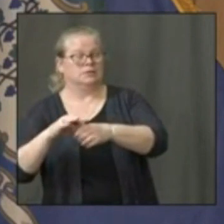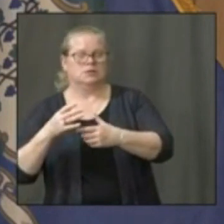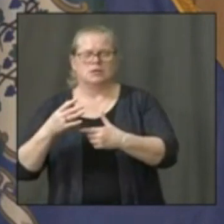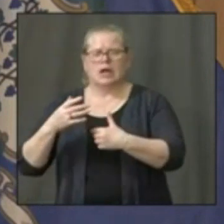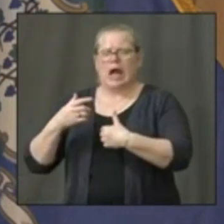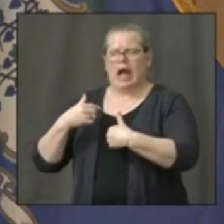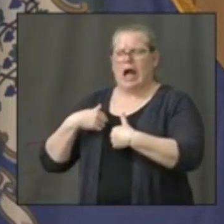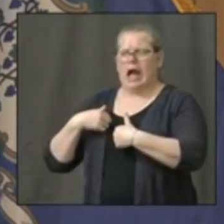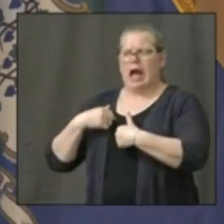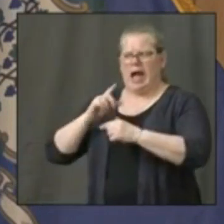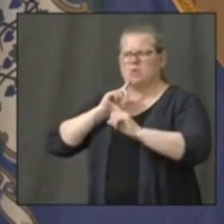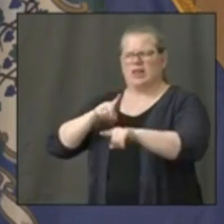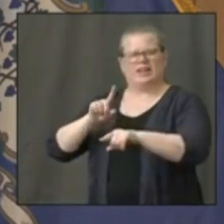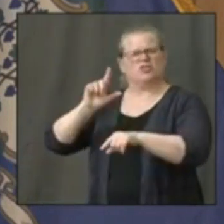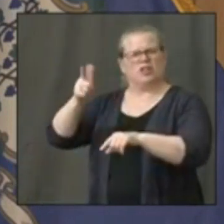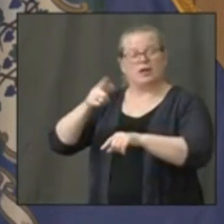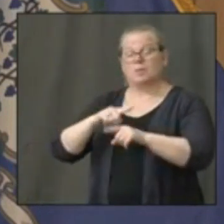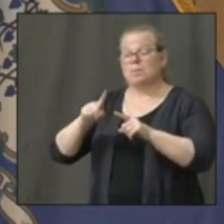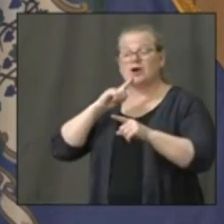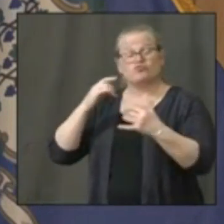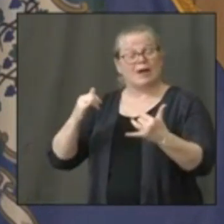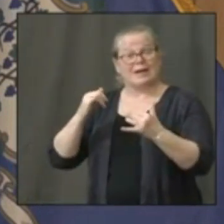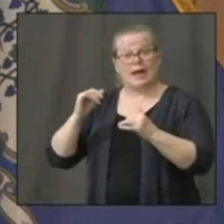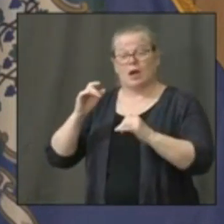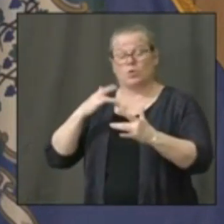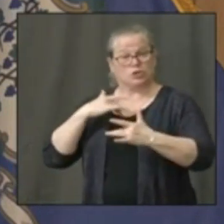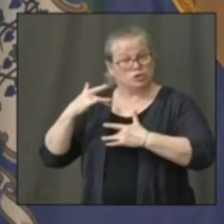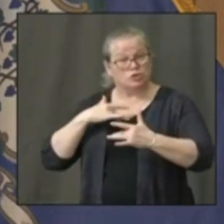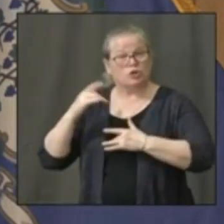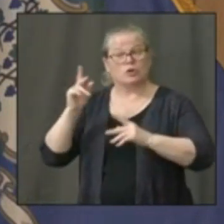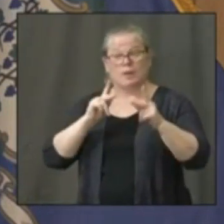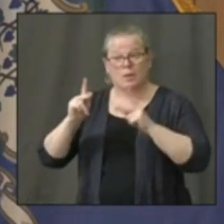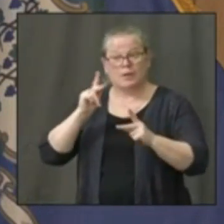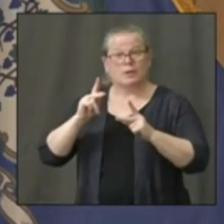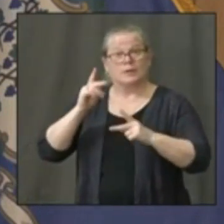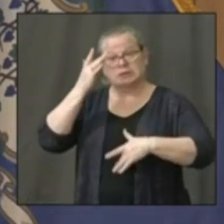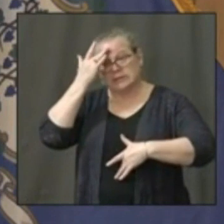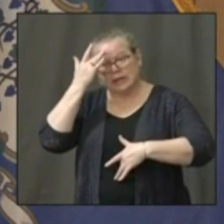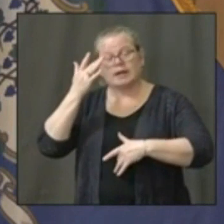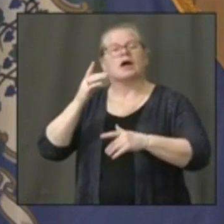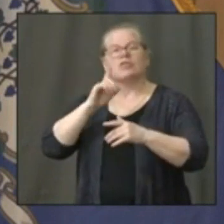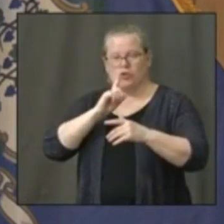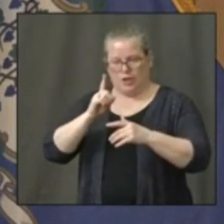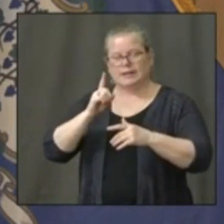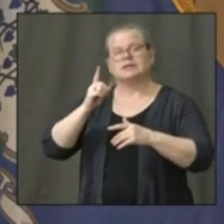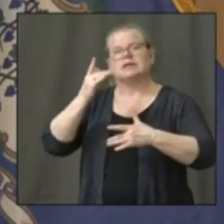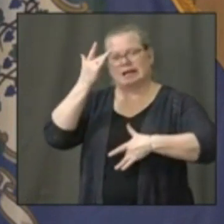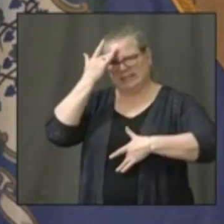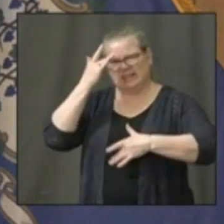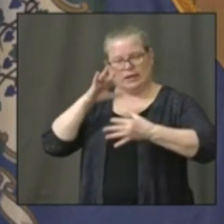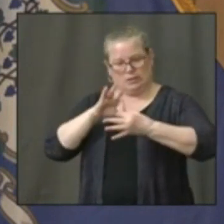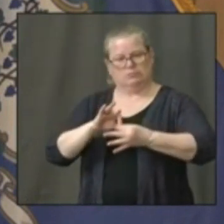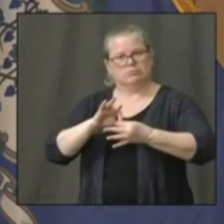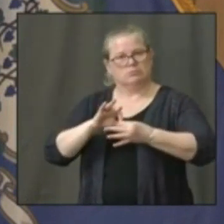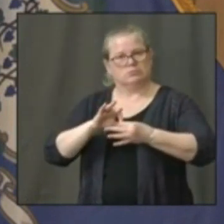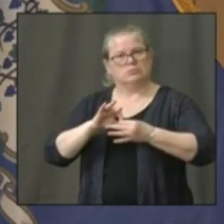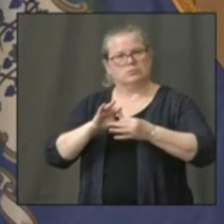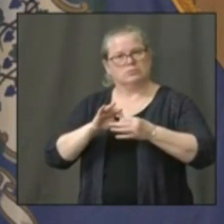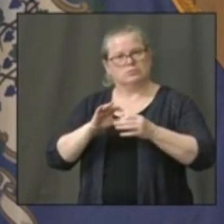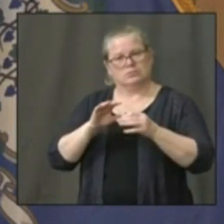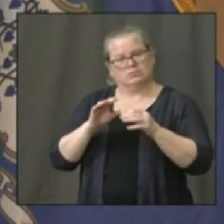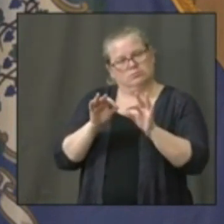a real fear for people's health, there is a sickness provision in there. So our lawyers are working through that right now with the legislative leadership.